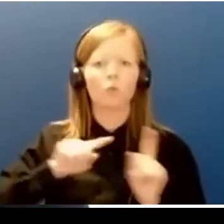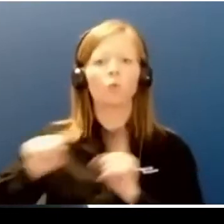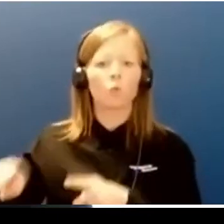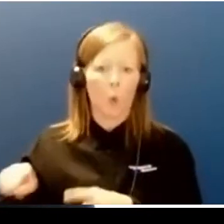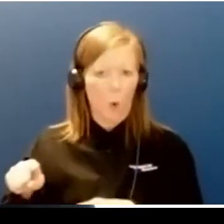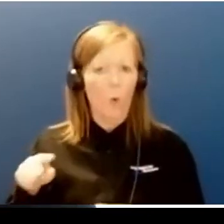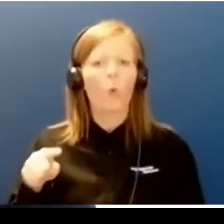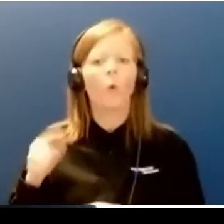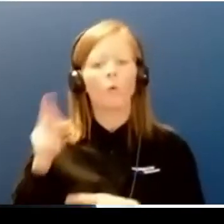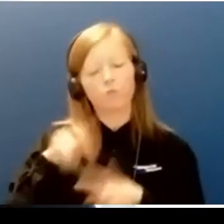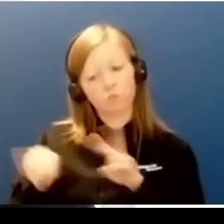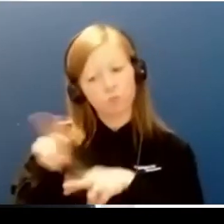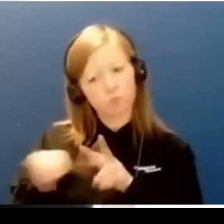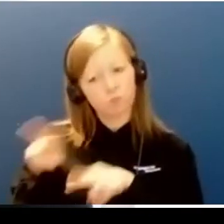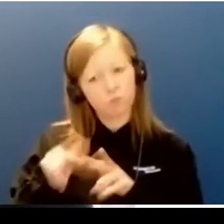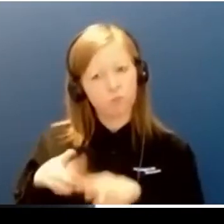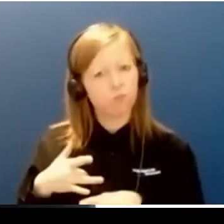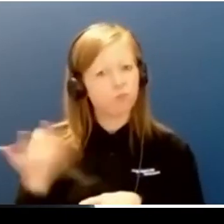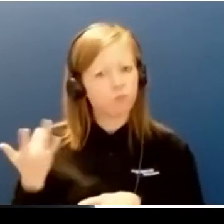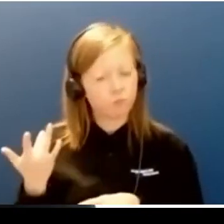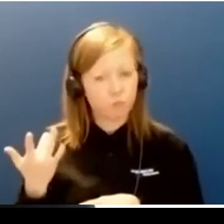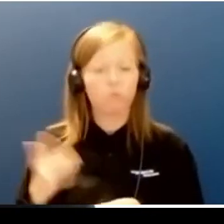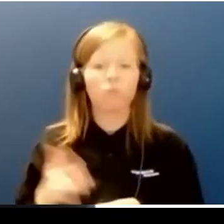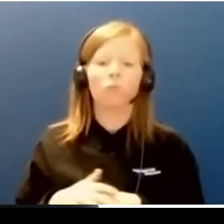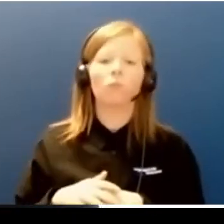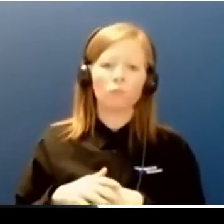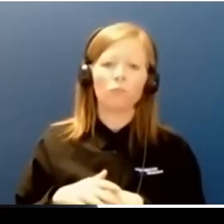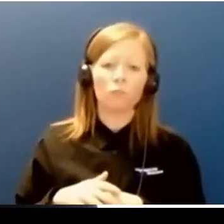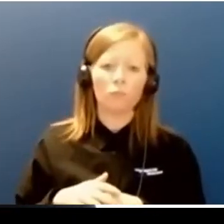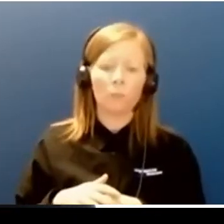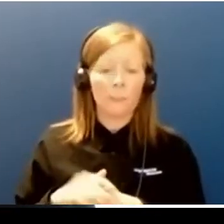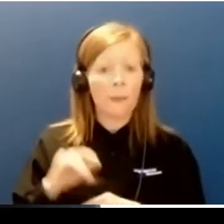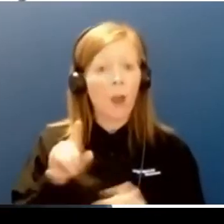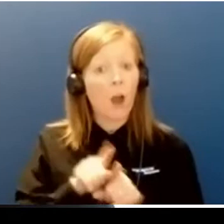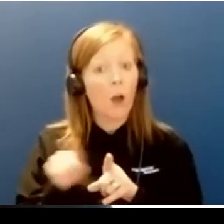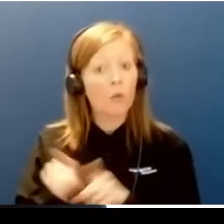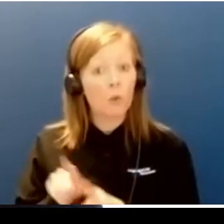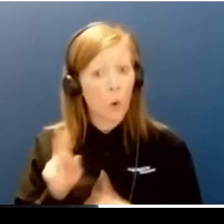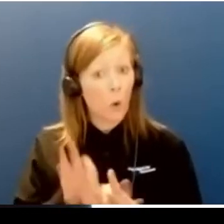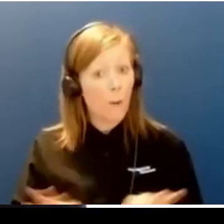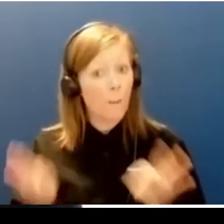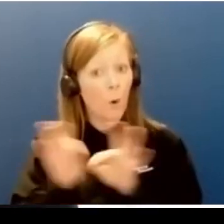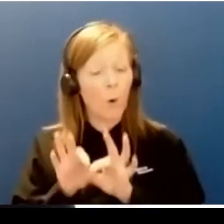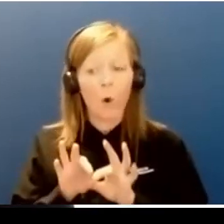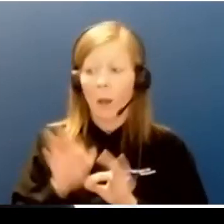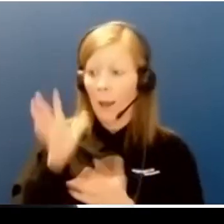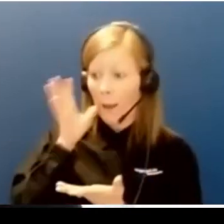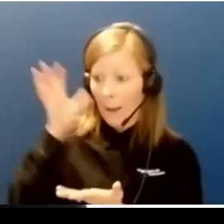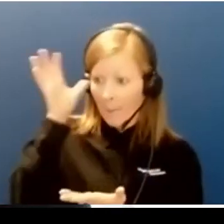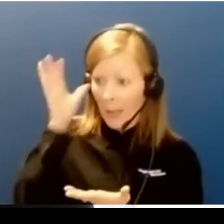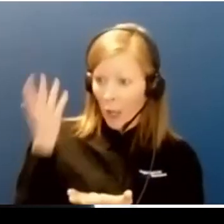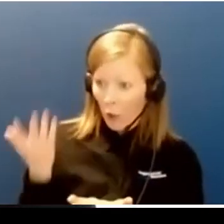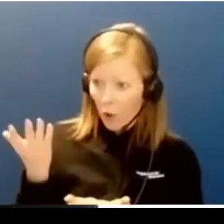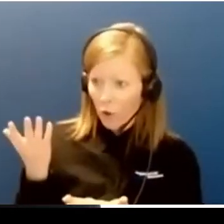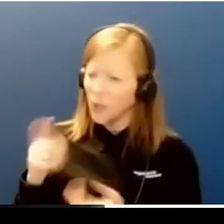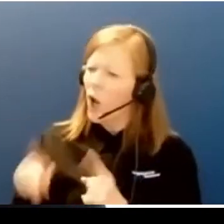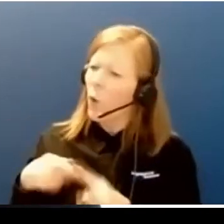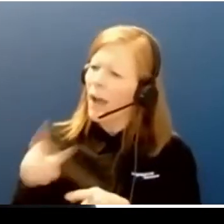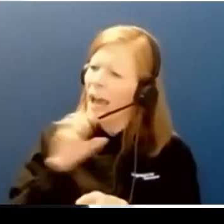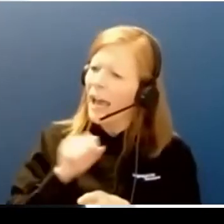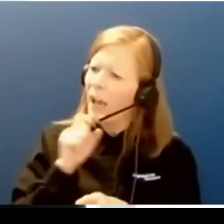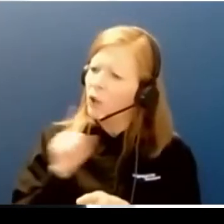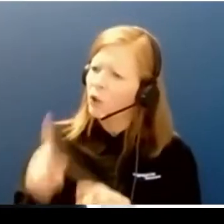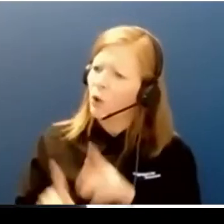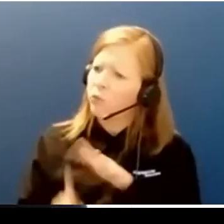an evaluation. Also, it is important for the parents to ask their parents when they had their own teeth, because we do see